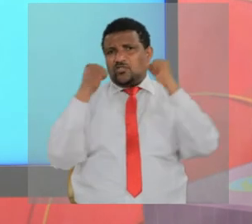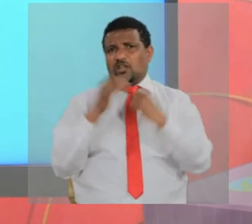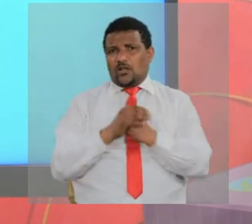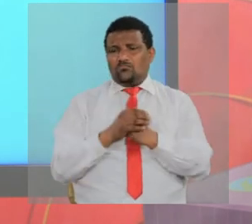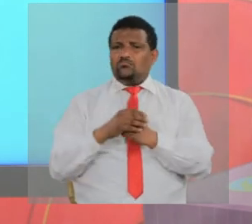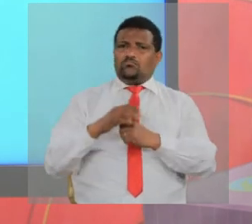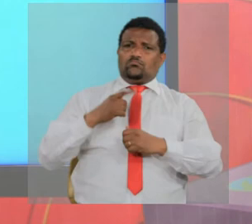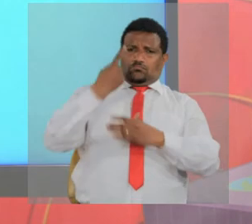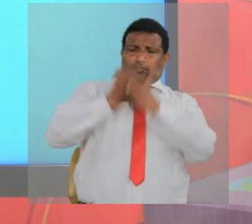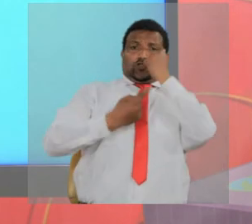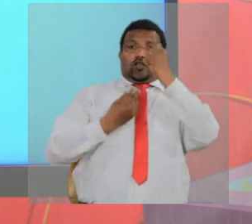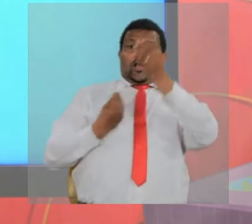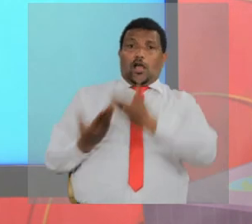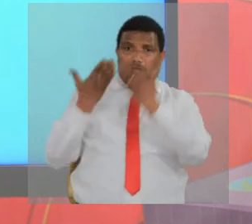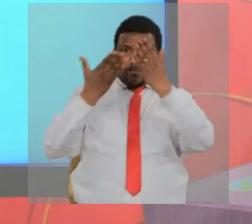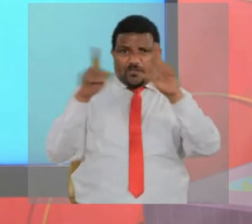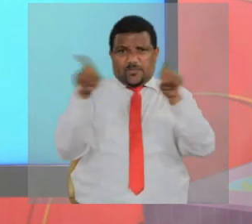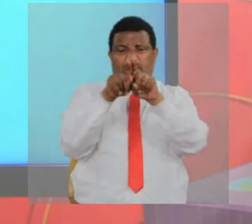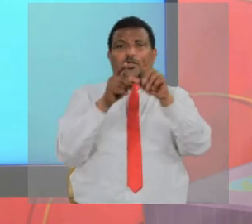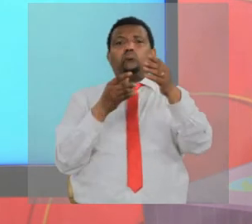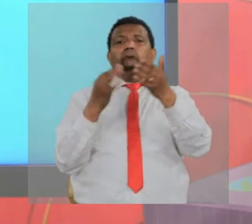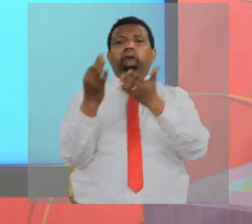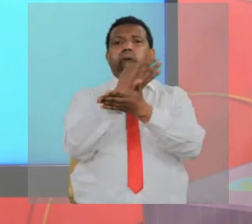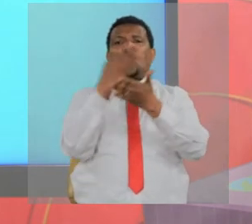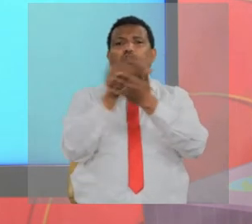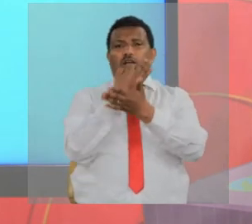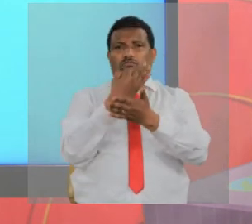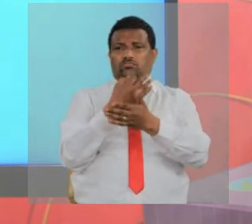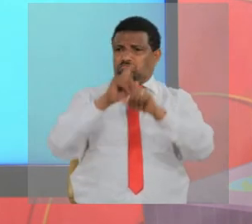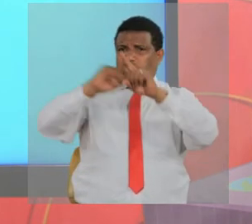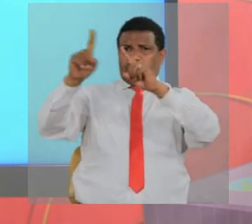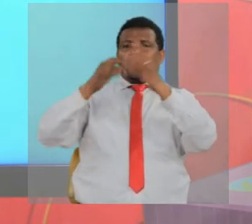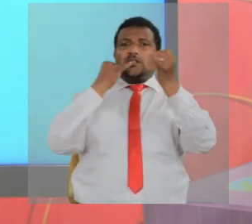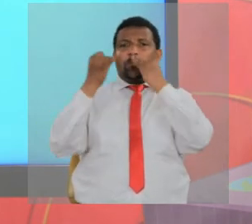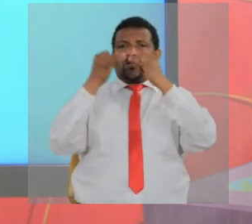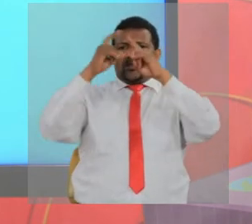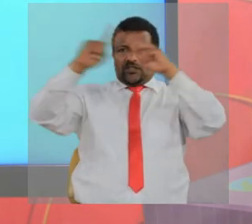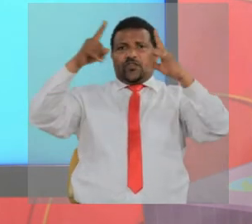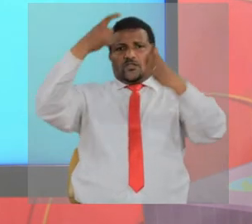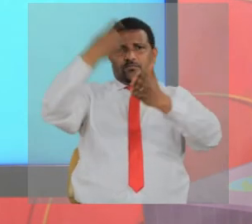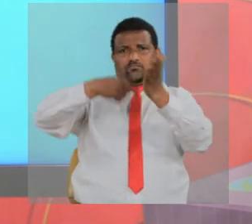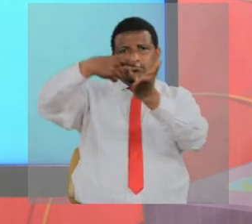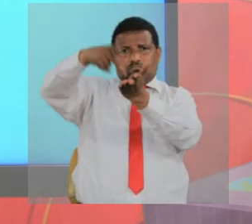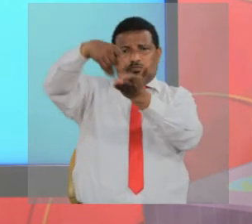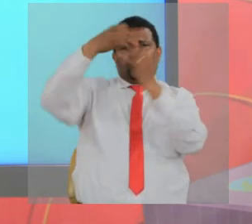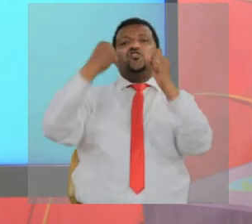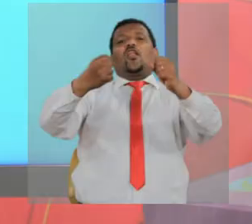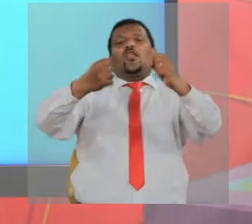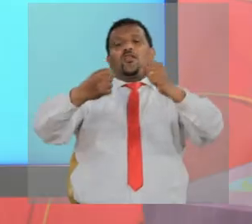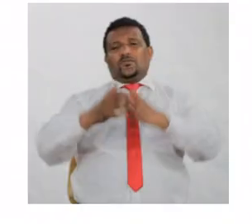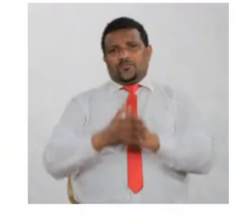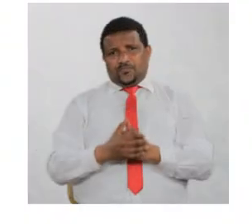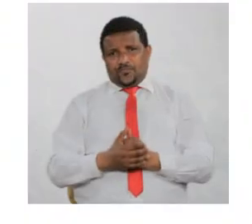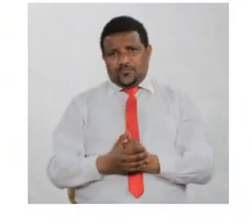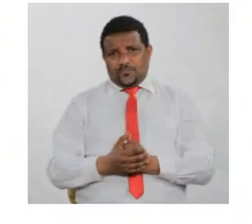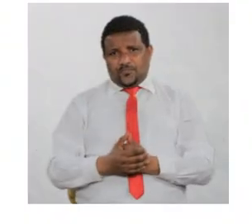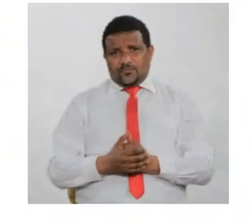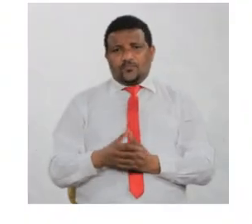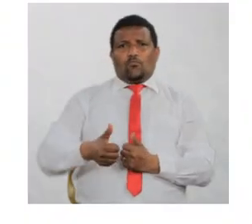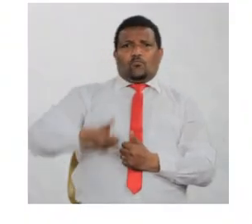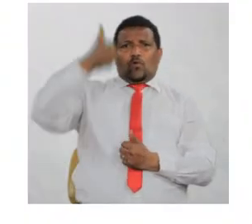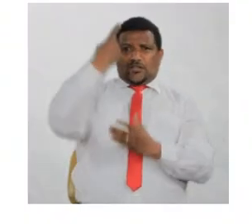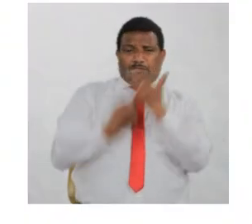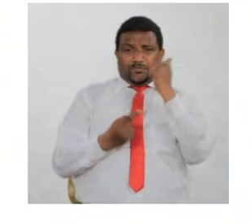can sell the same product for different customers with different price. A monopolist may